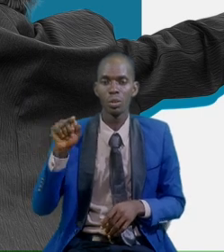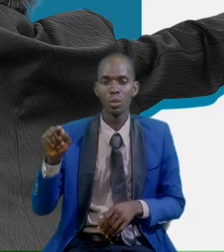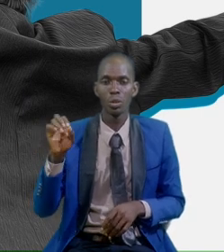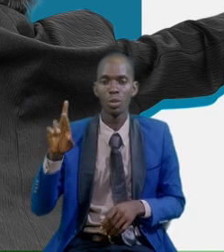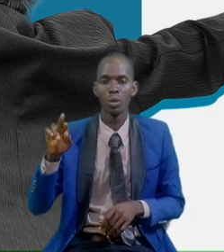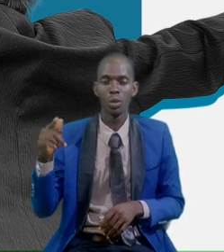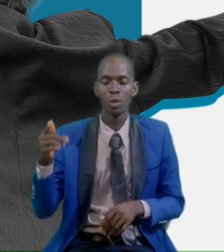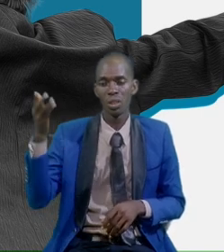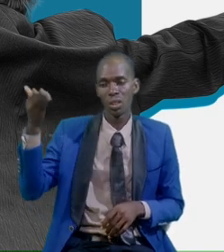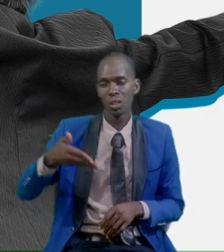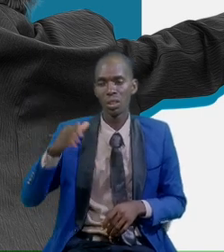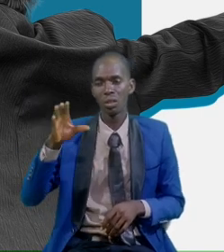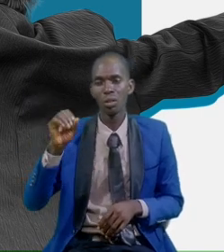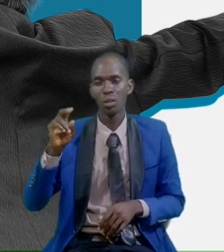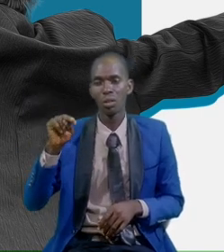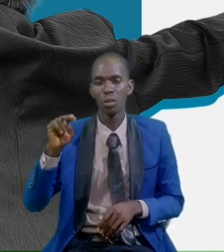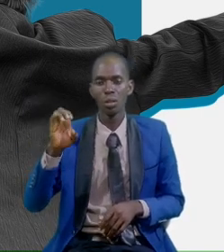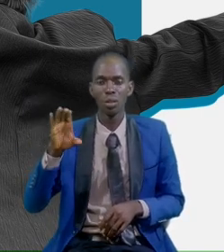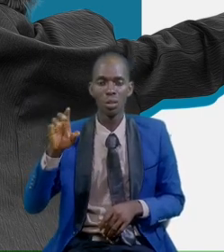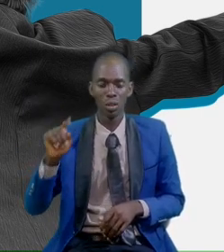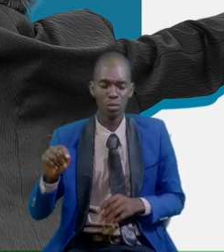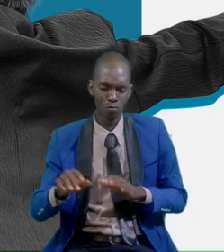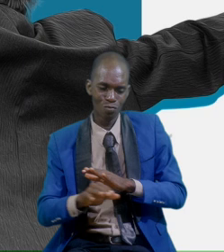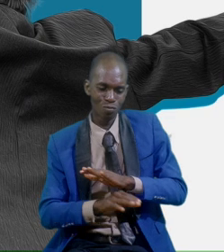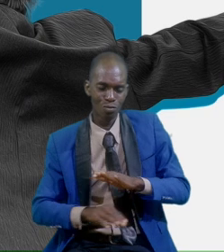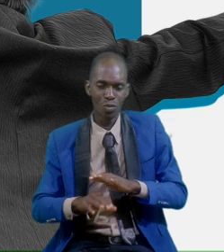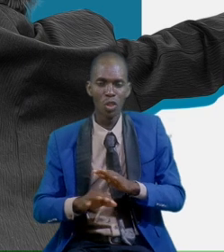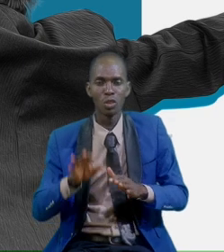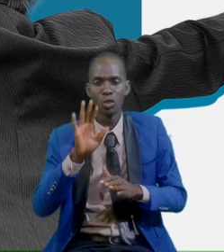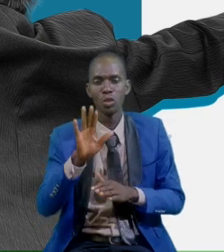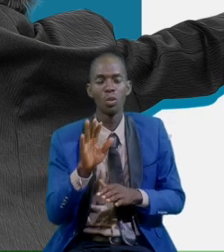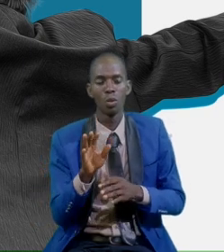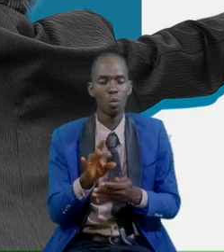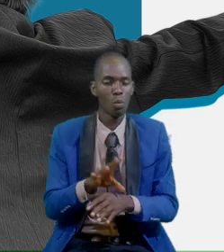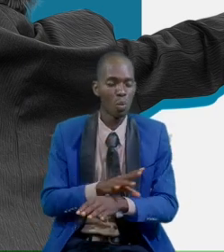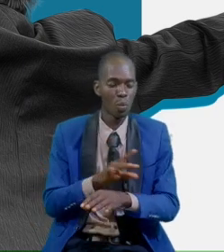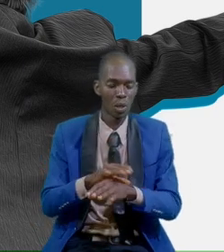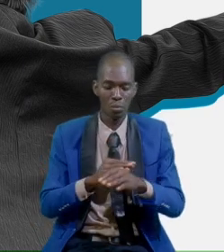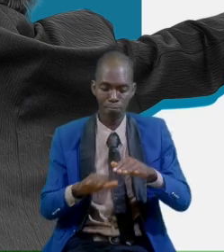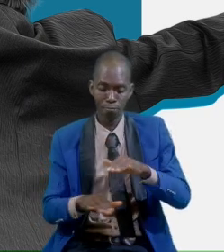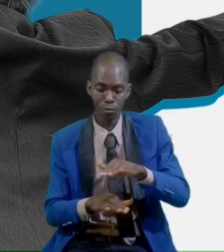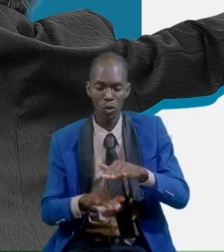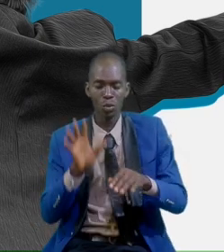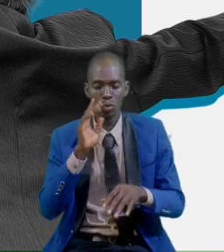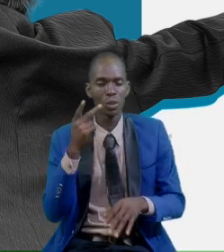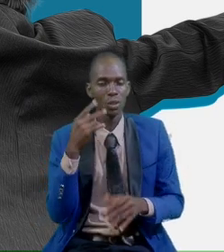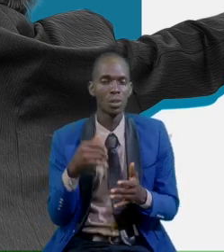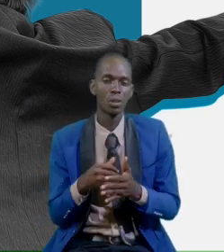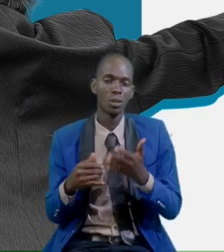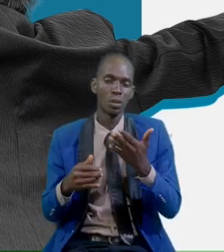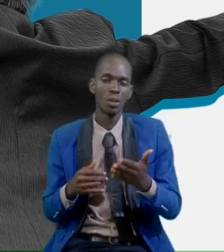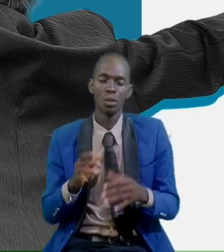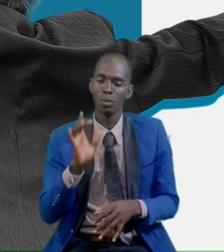gckhq.org/connect, below your player. Visit it and fill the form so we